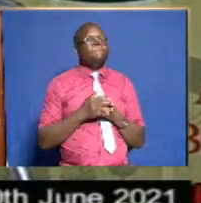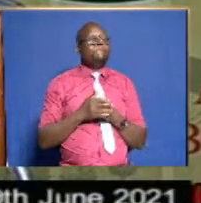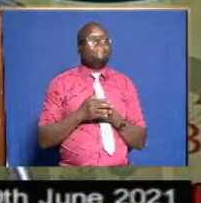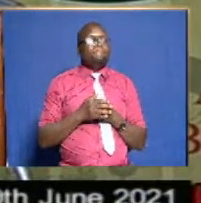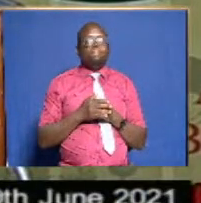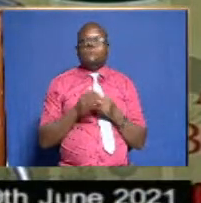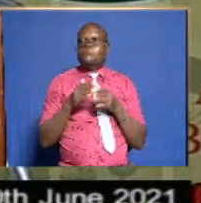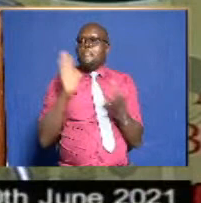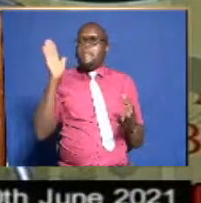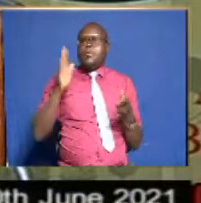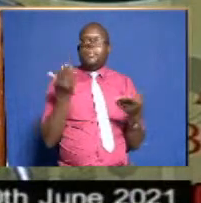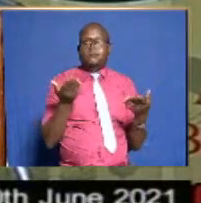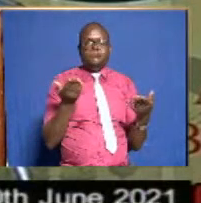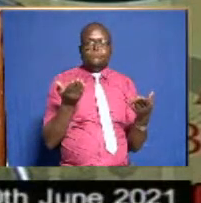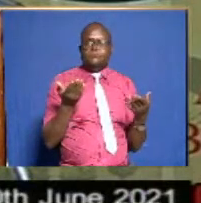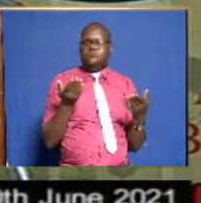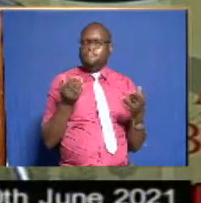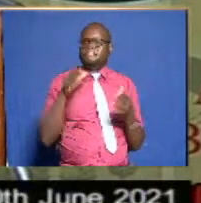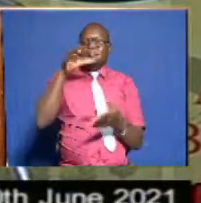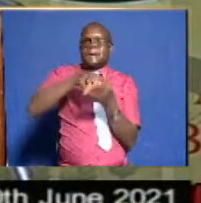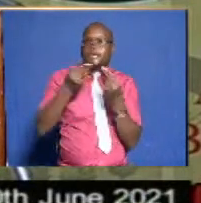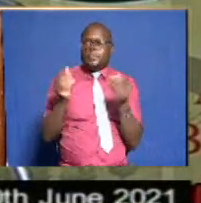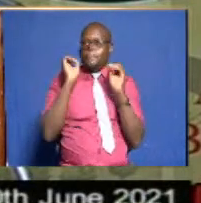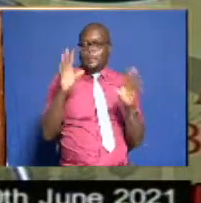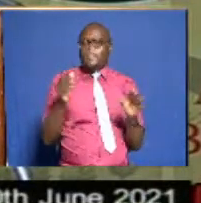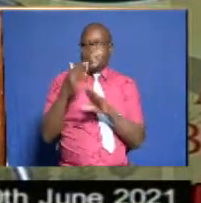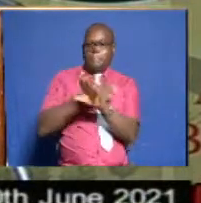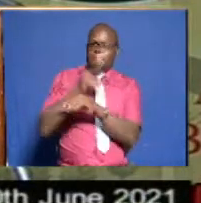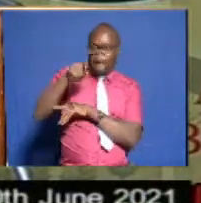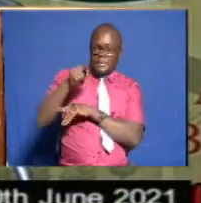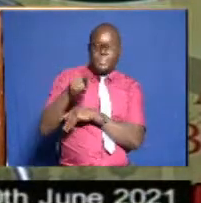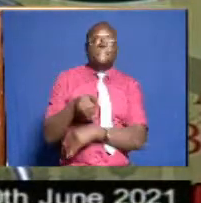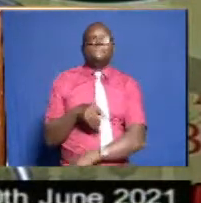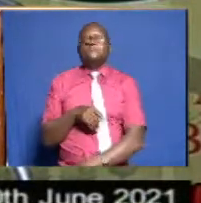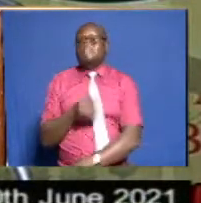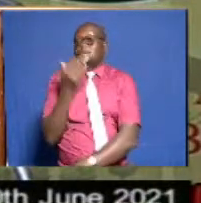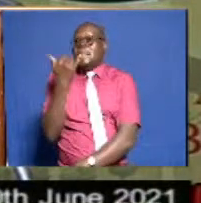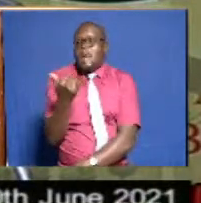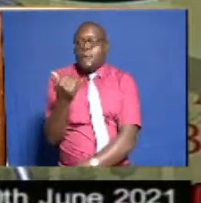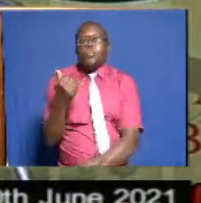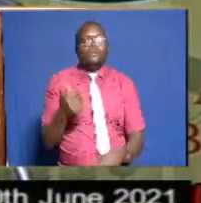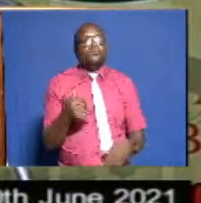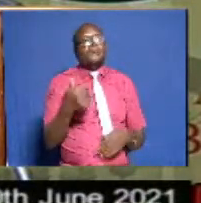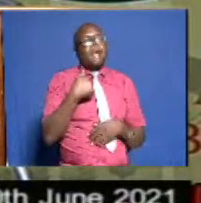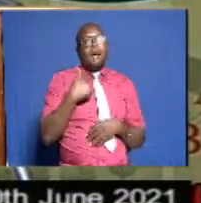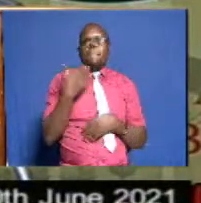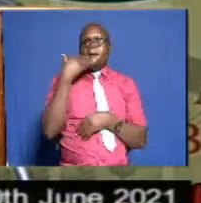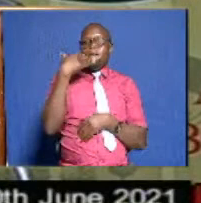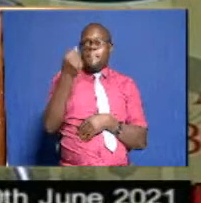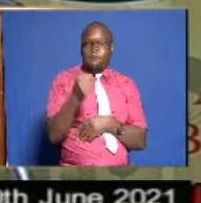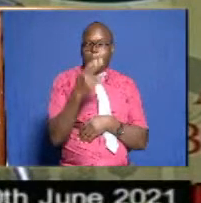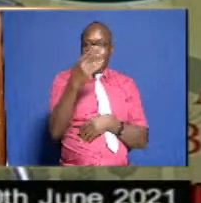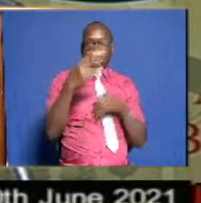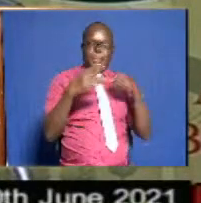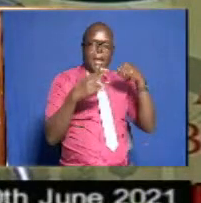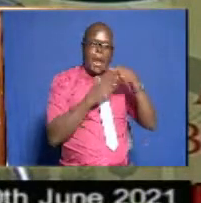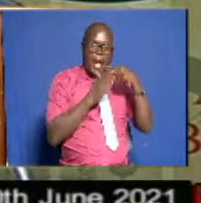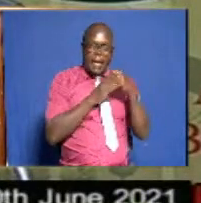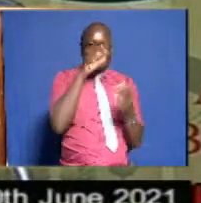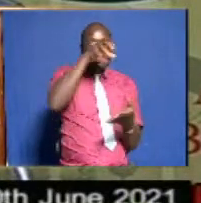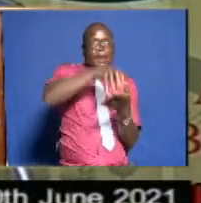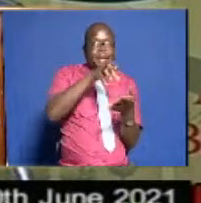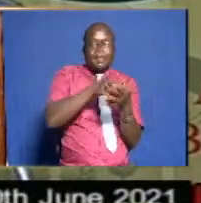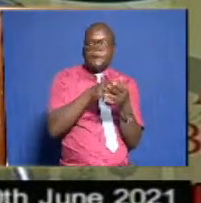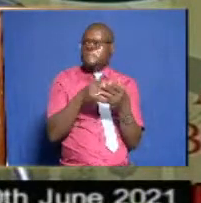This has led to a huge backlog of pending cases before the tribunal. Currently, there are 549 pending cases with a